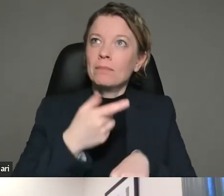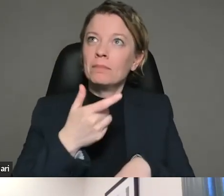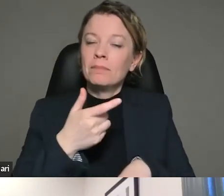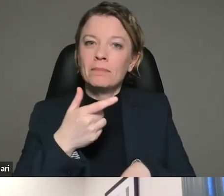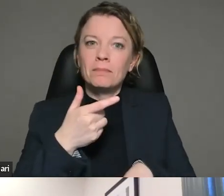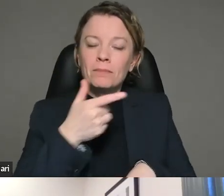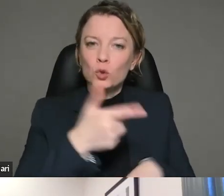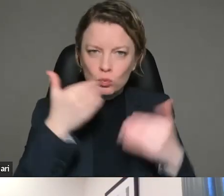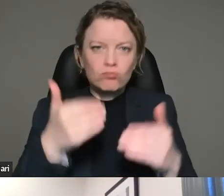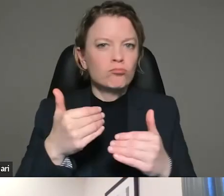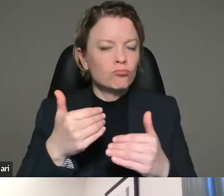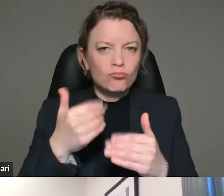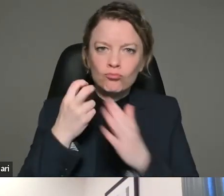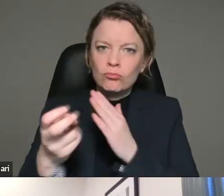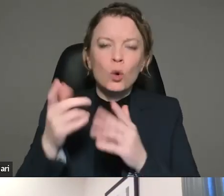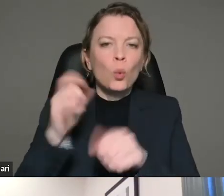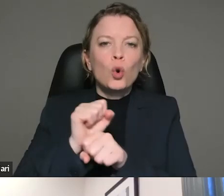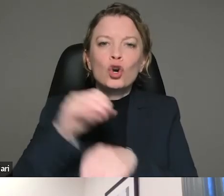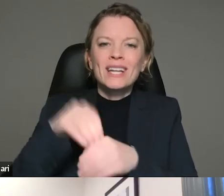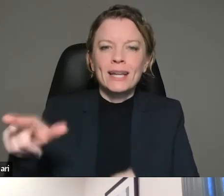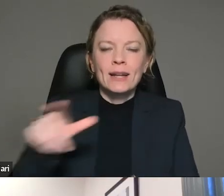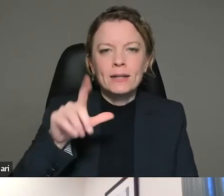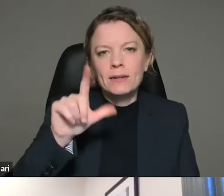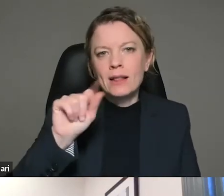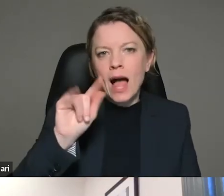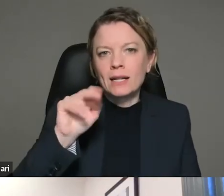Latin America, which we know tends to be a